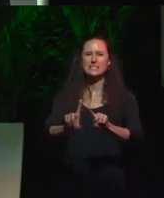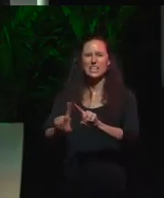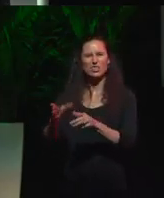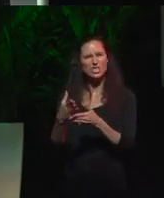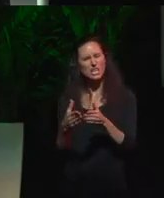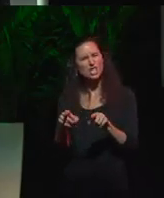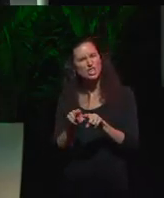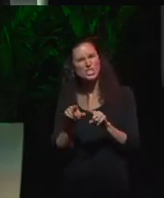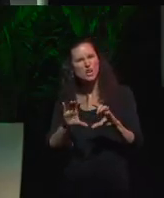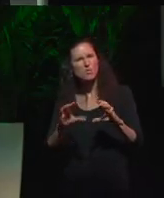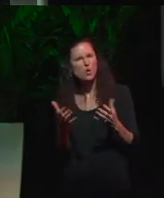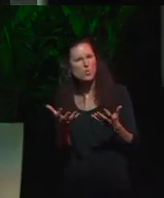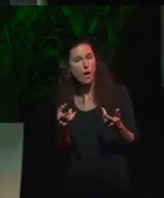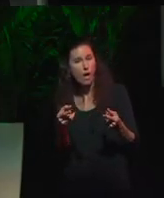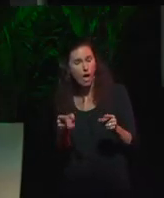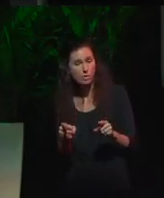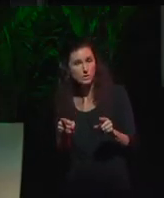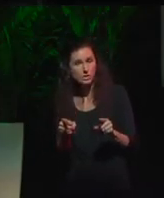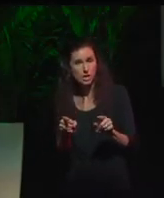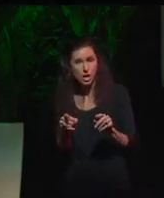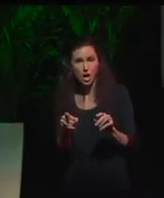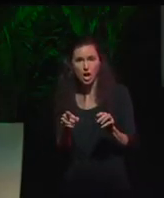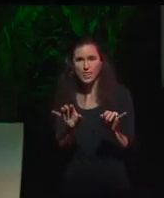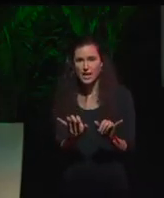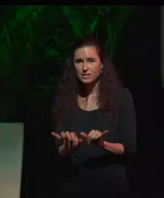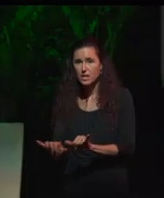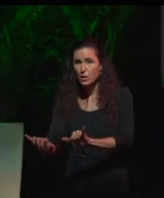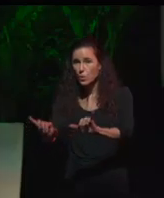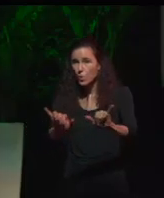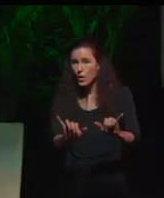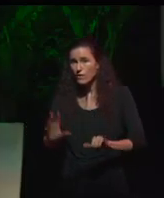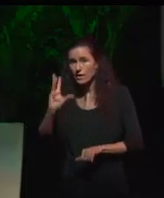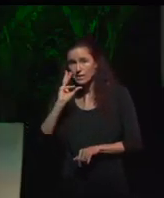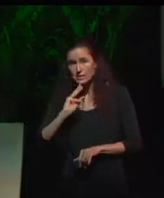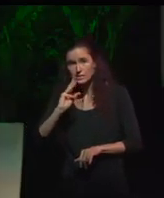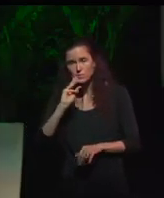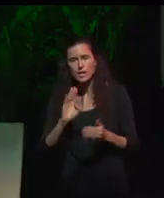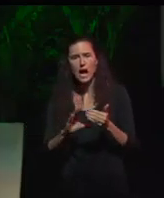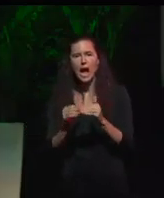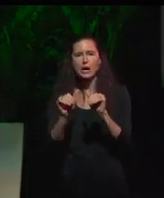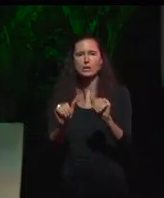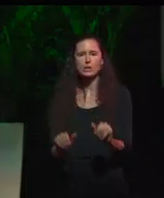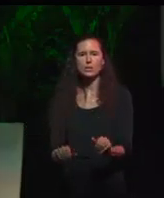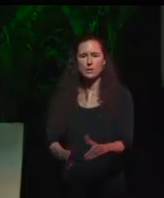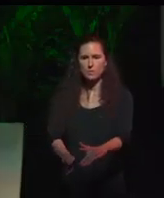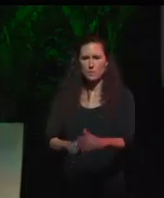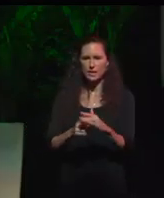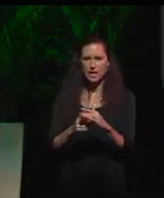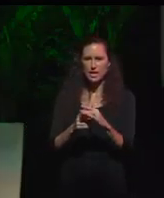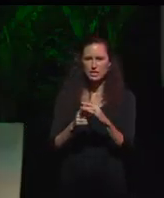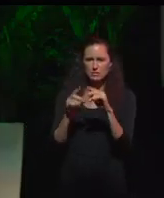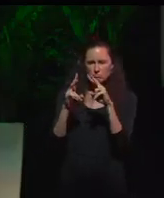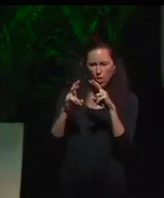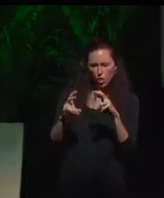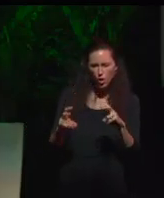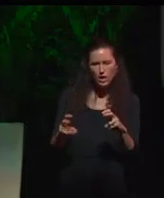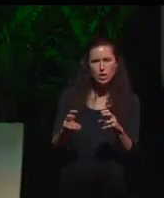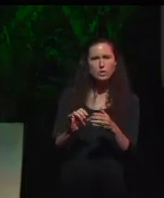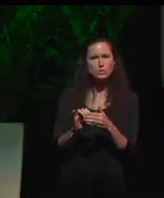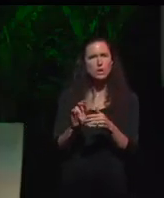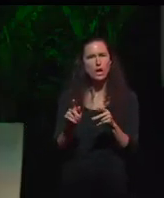same course. Are they equivalent experiences for students? And how can we begin to look at those kinds of questions?